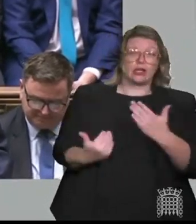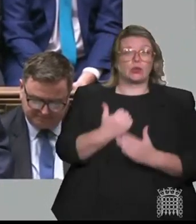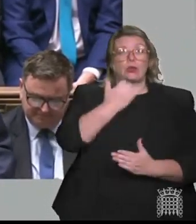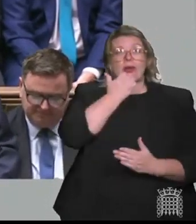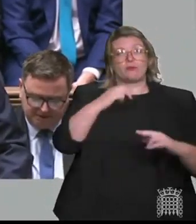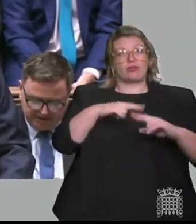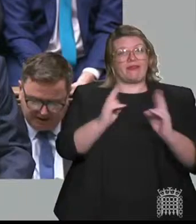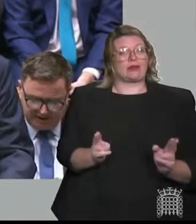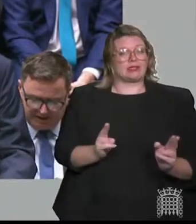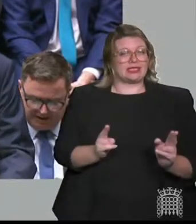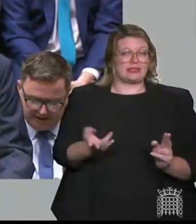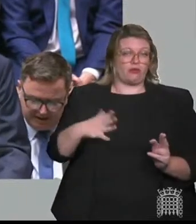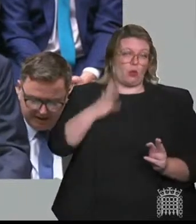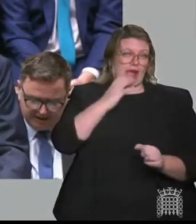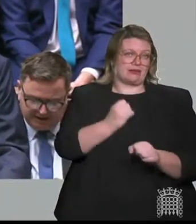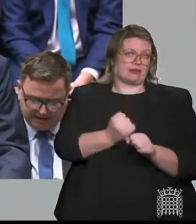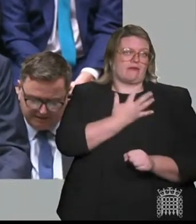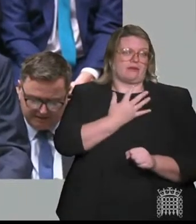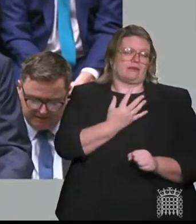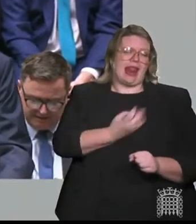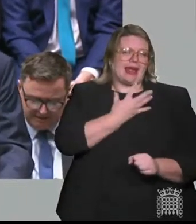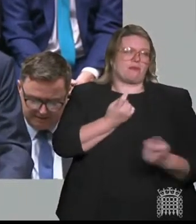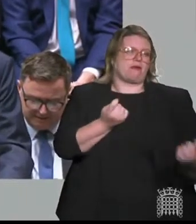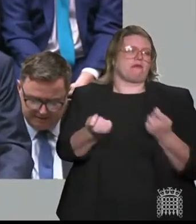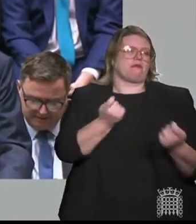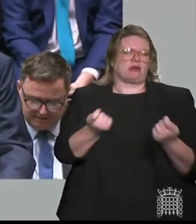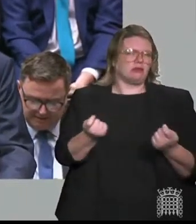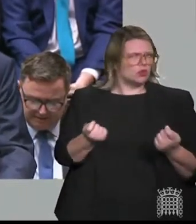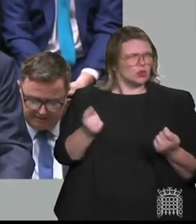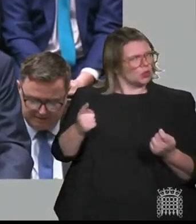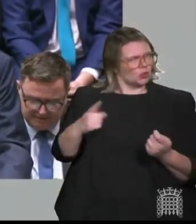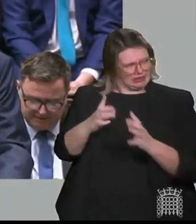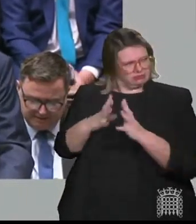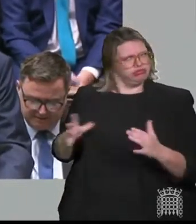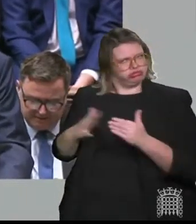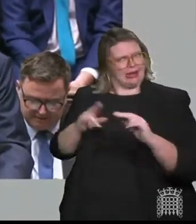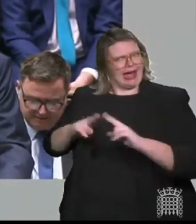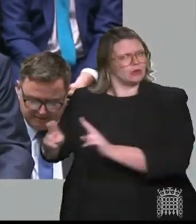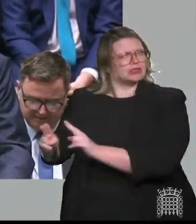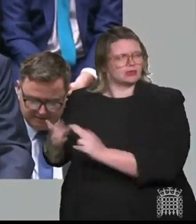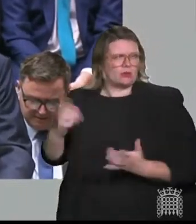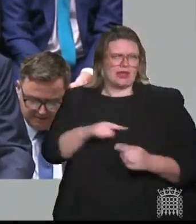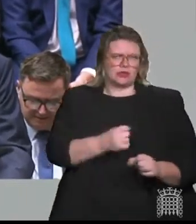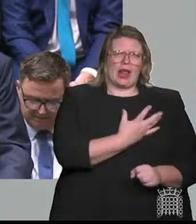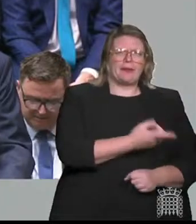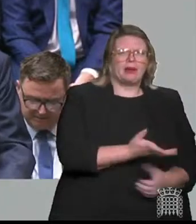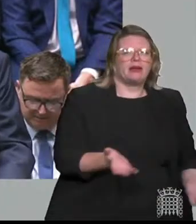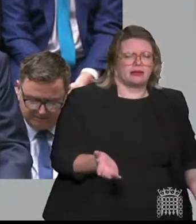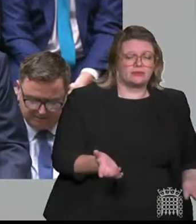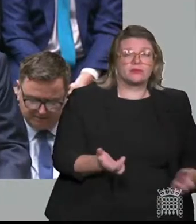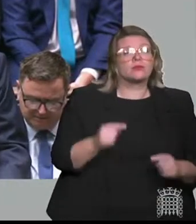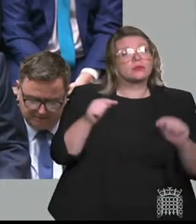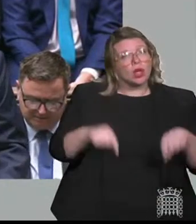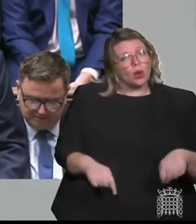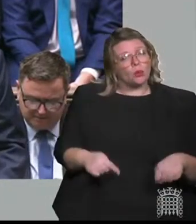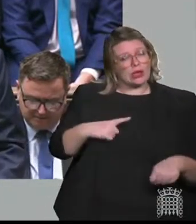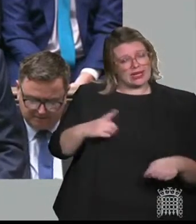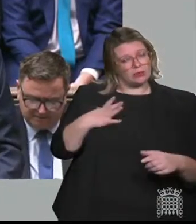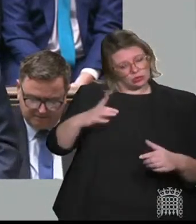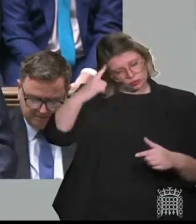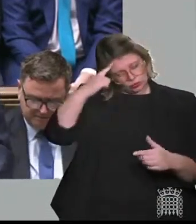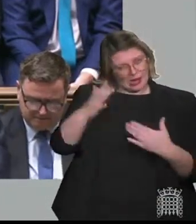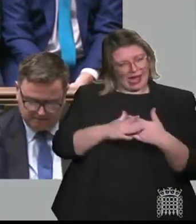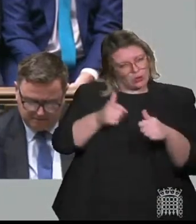Labour government. And today we take further decisions to unlock the building of more